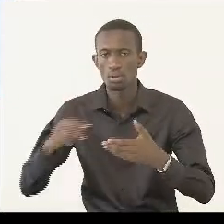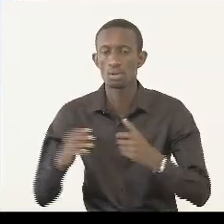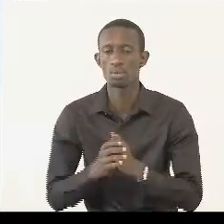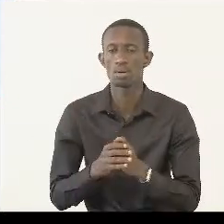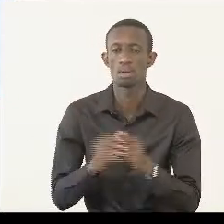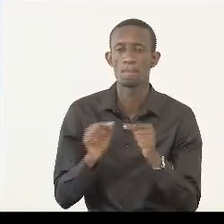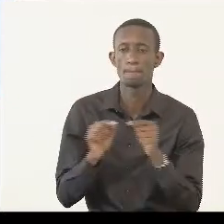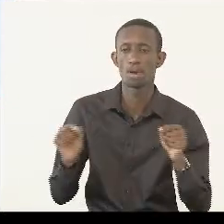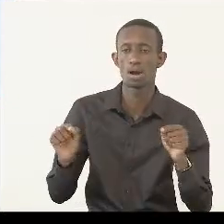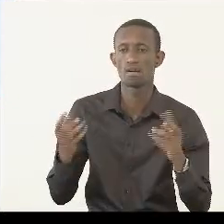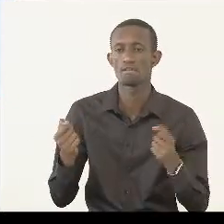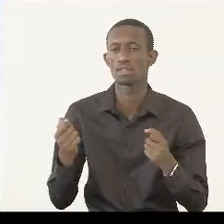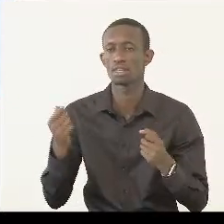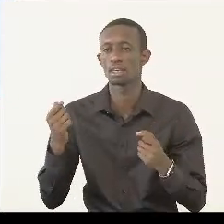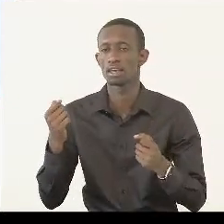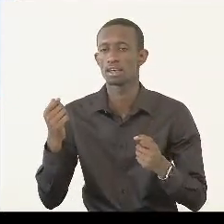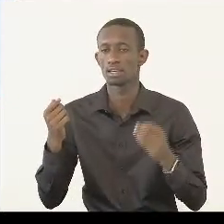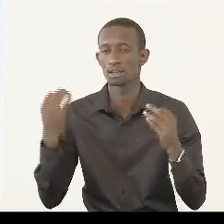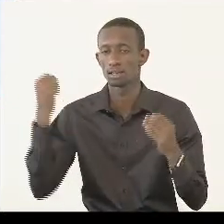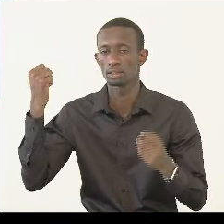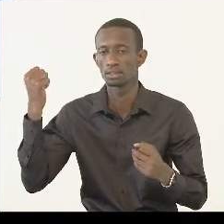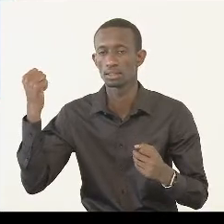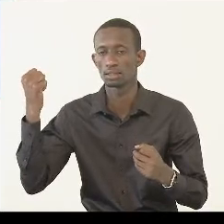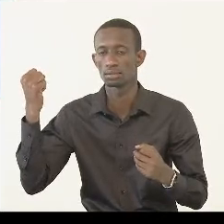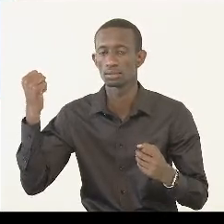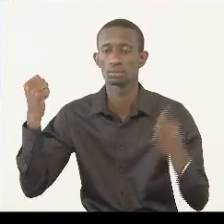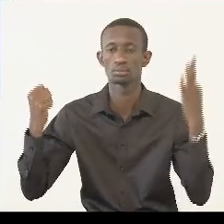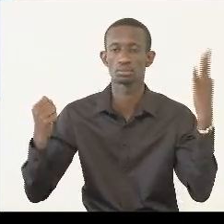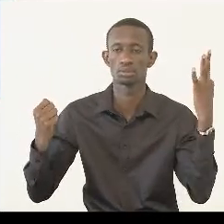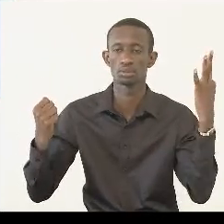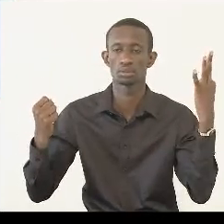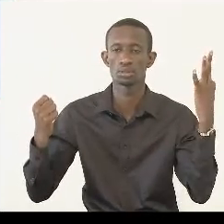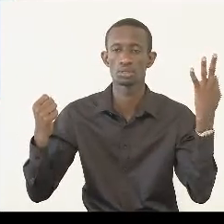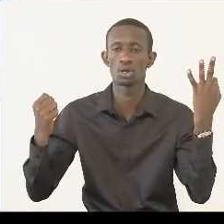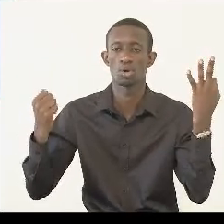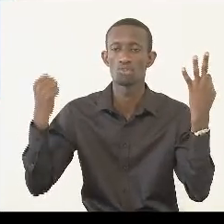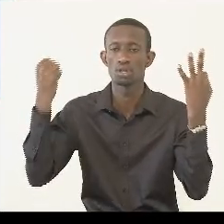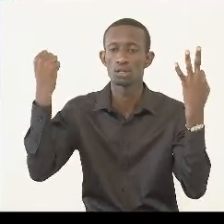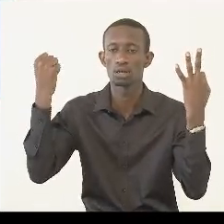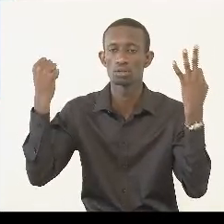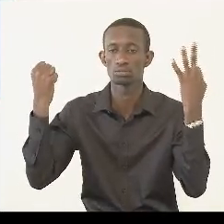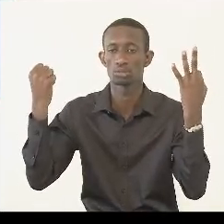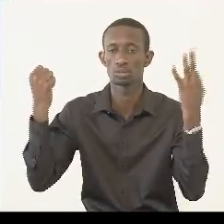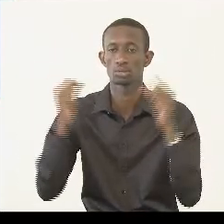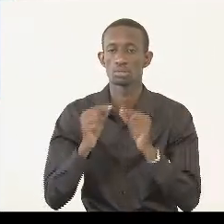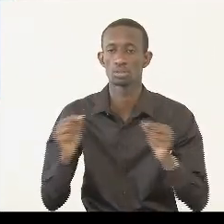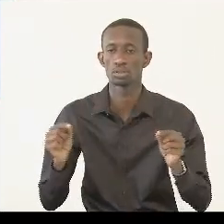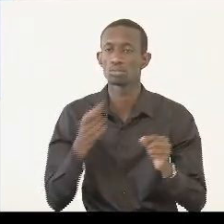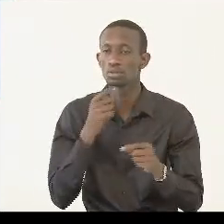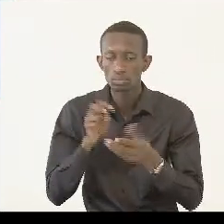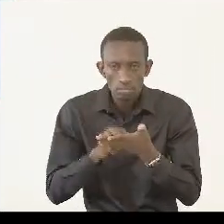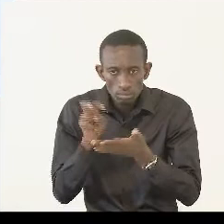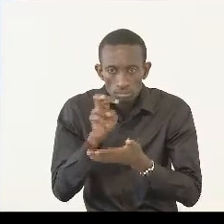5, you have the 3, and then you have the 5 the other end and the 3. But let's check.